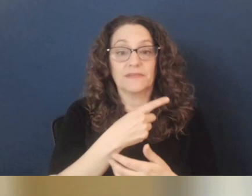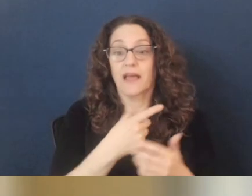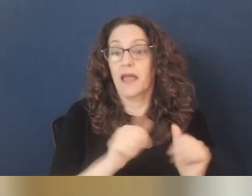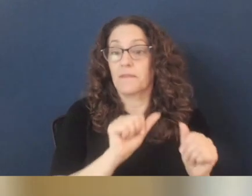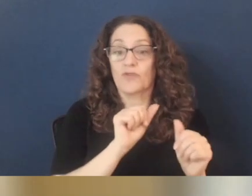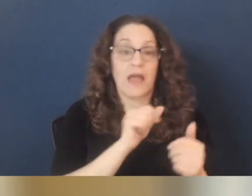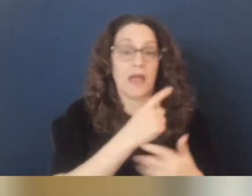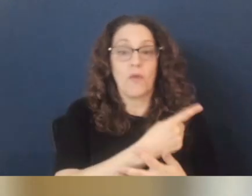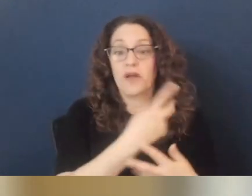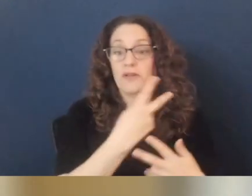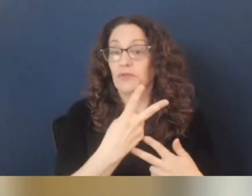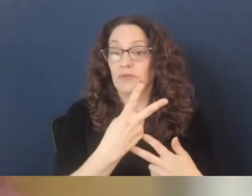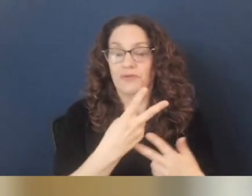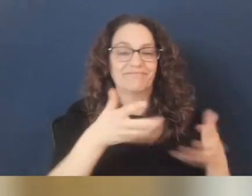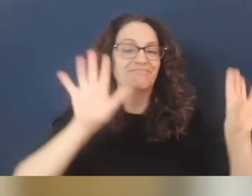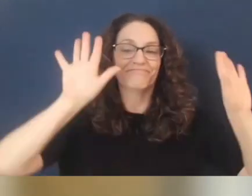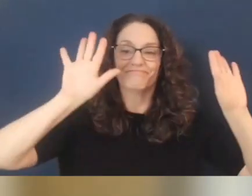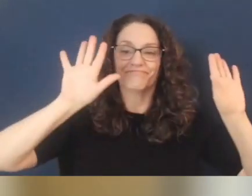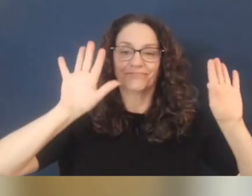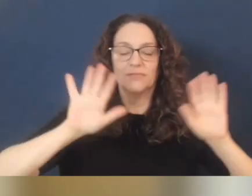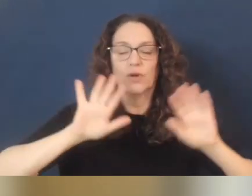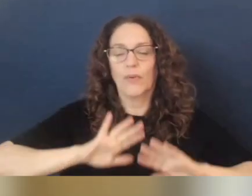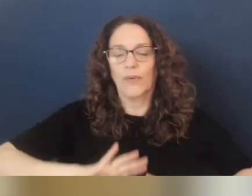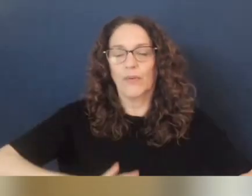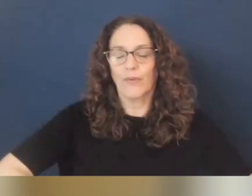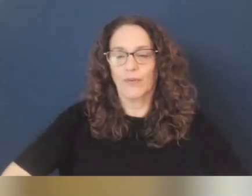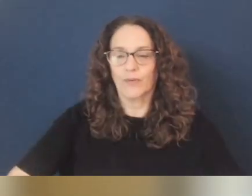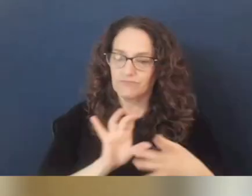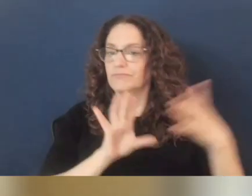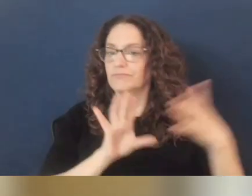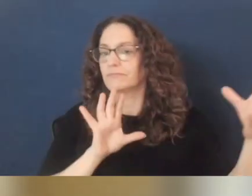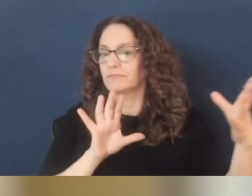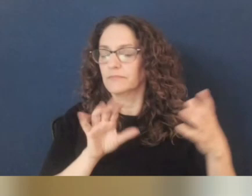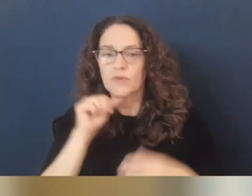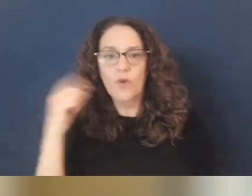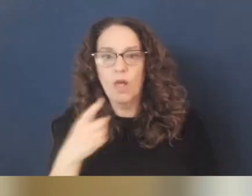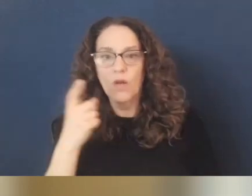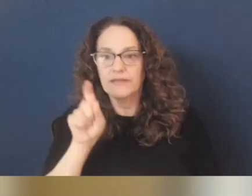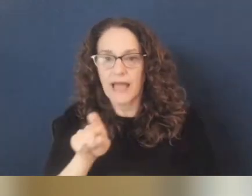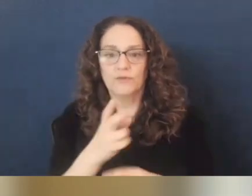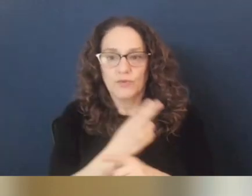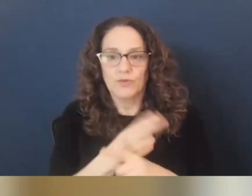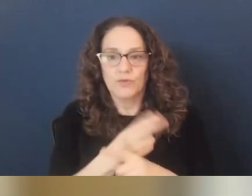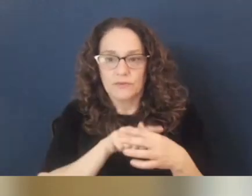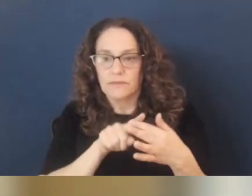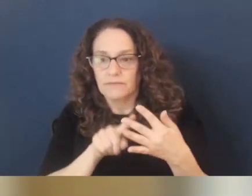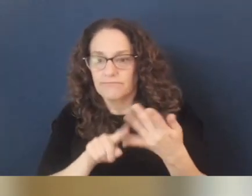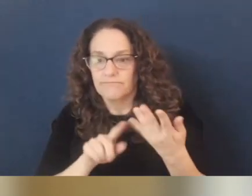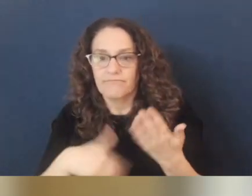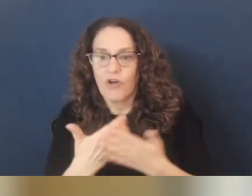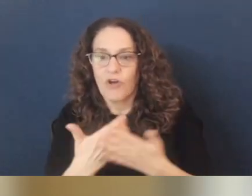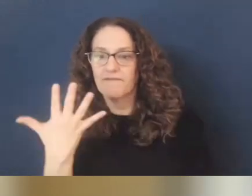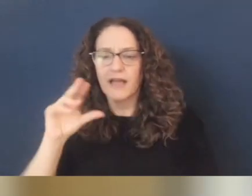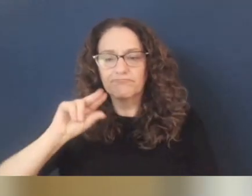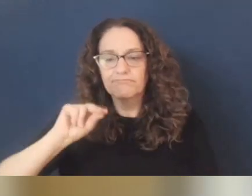you have to go through all five every time. But the Buddha did offer us these very specific techniques